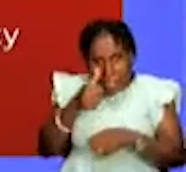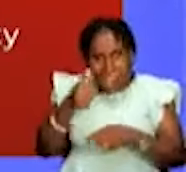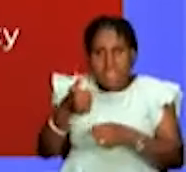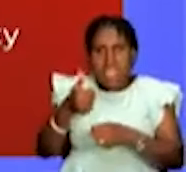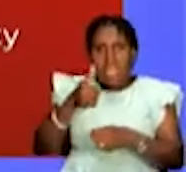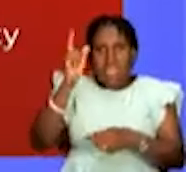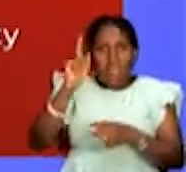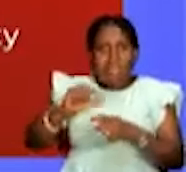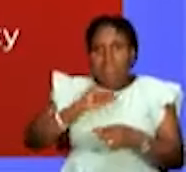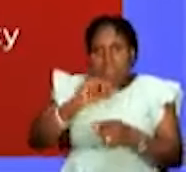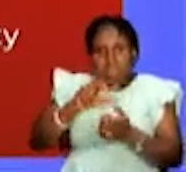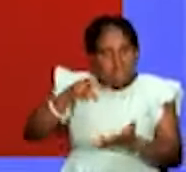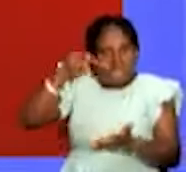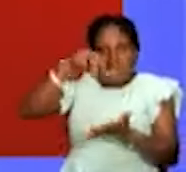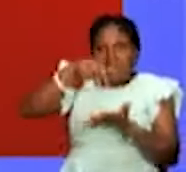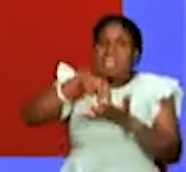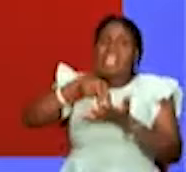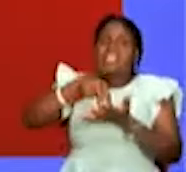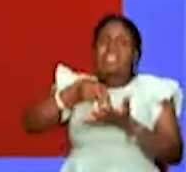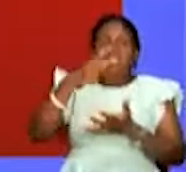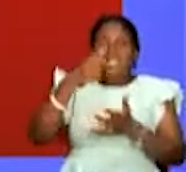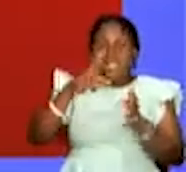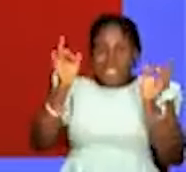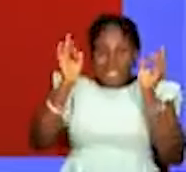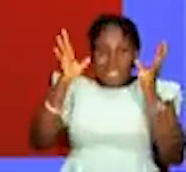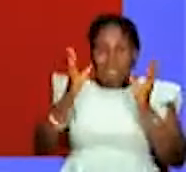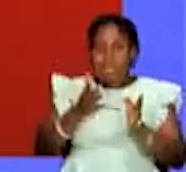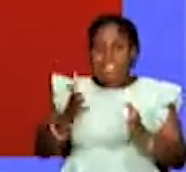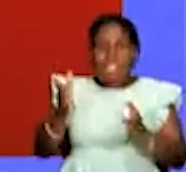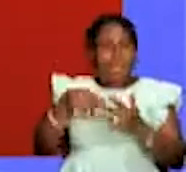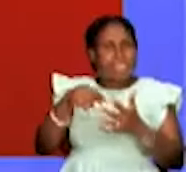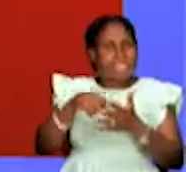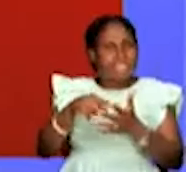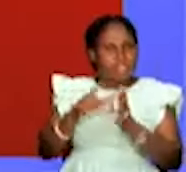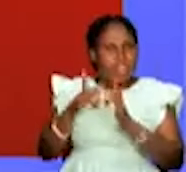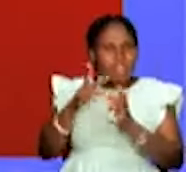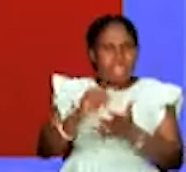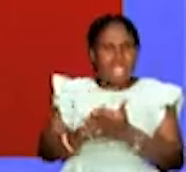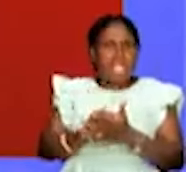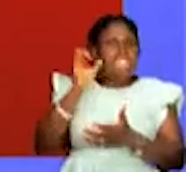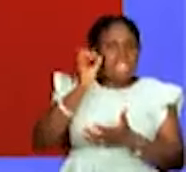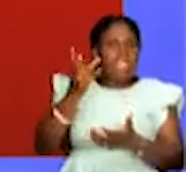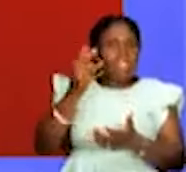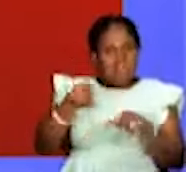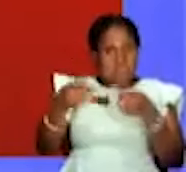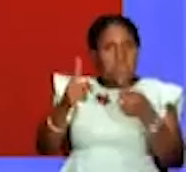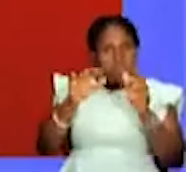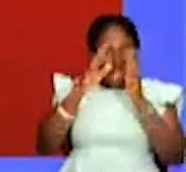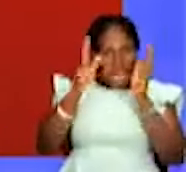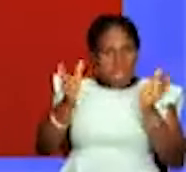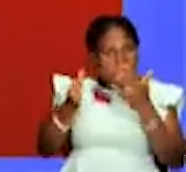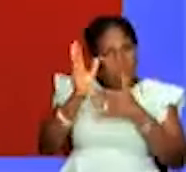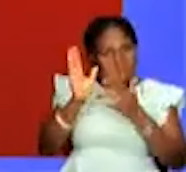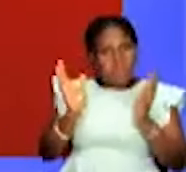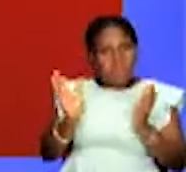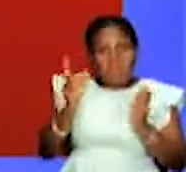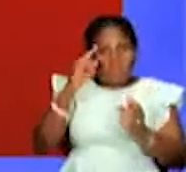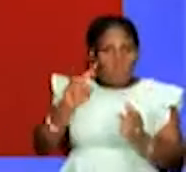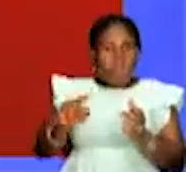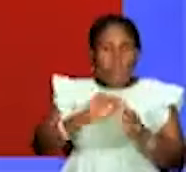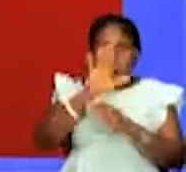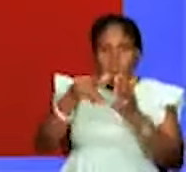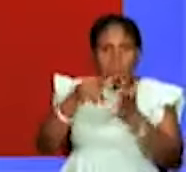wise lift herself. The terrible thing about this scripture is that she was going to church. For all those years, she